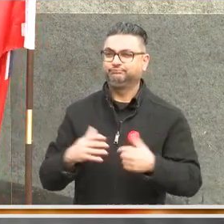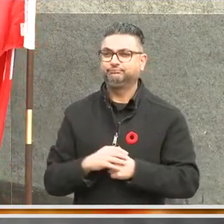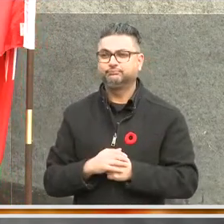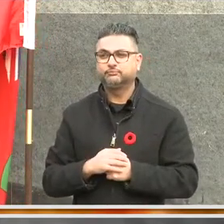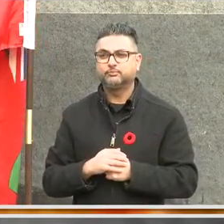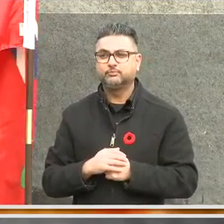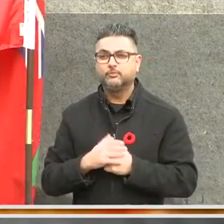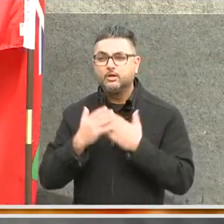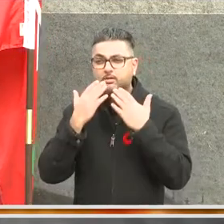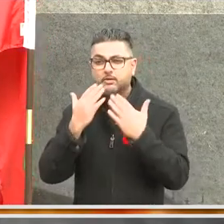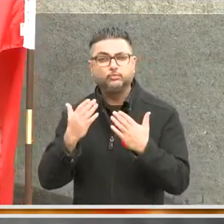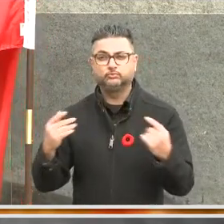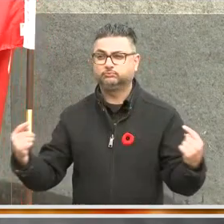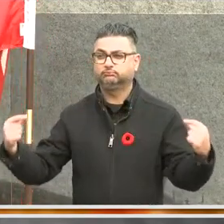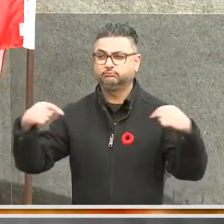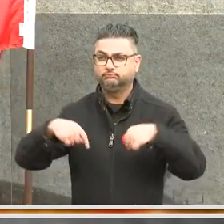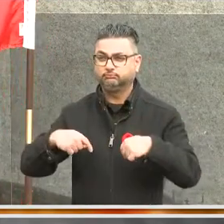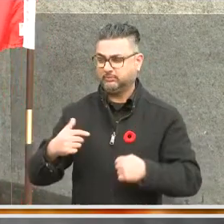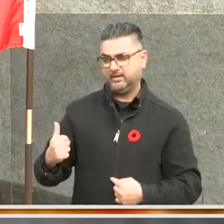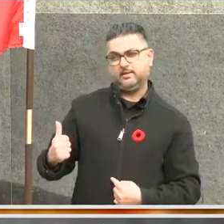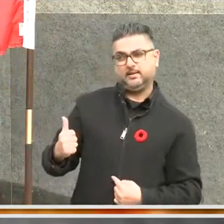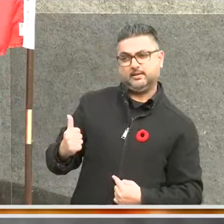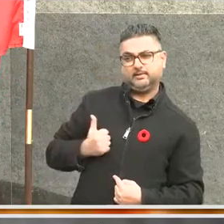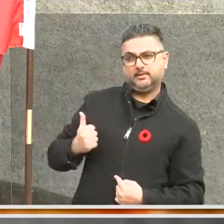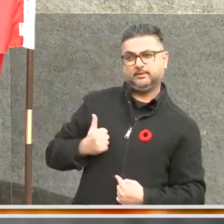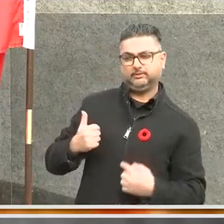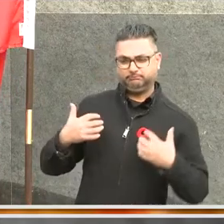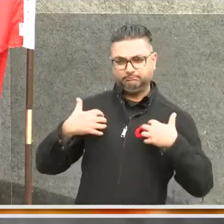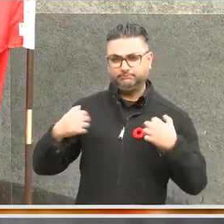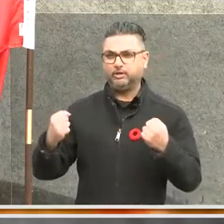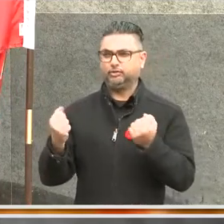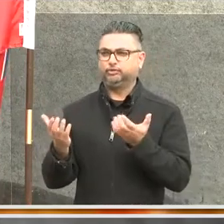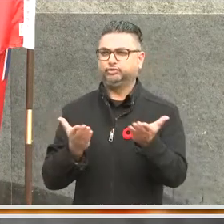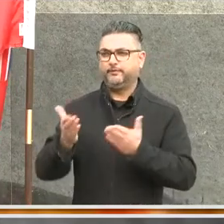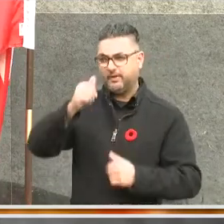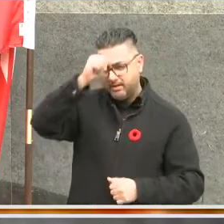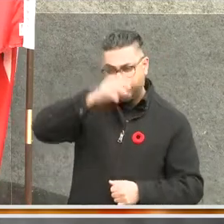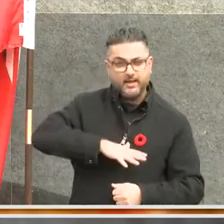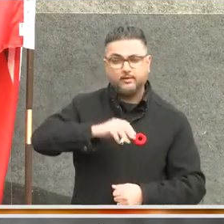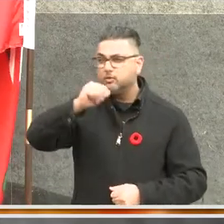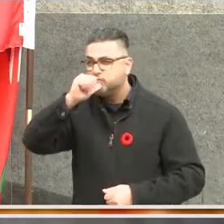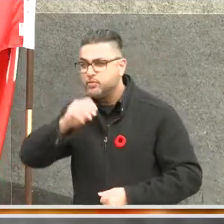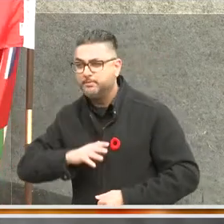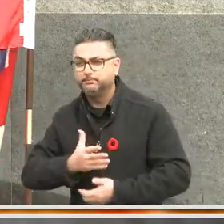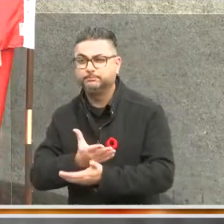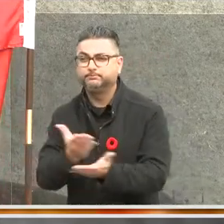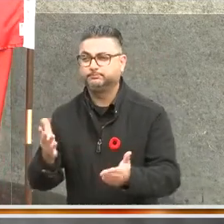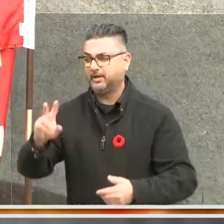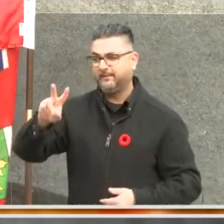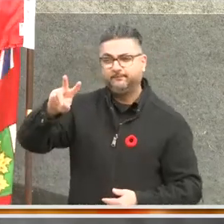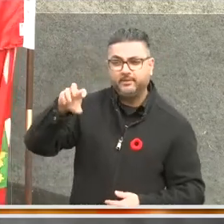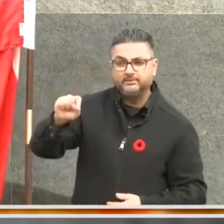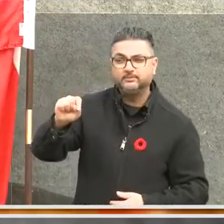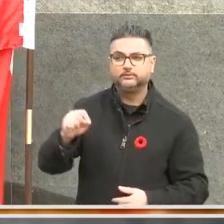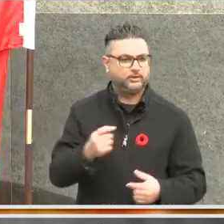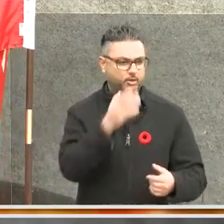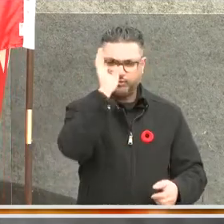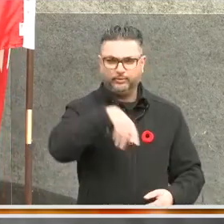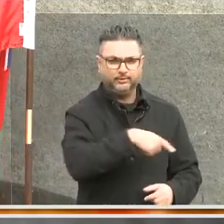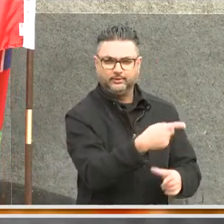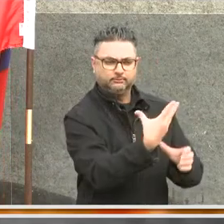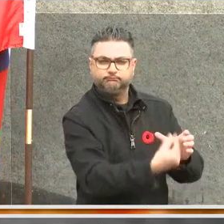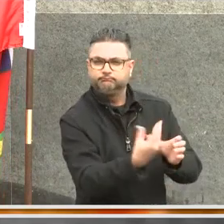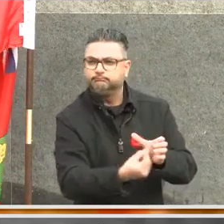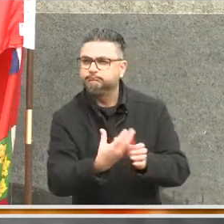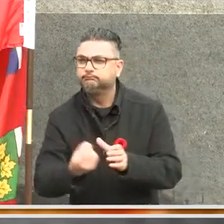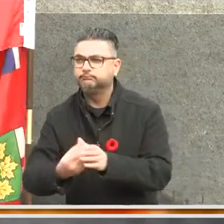at Canada's Brave Servicemen and Women, Veterans and Fallen Heroes. Before I begin, let